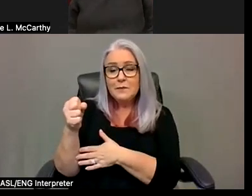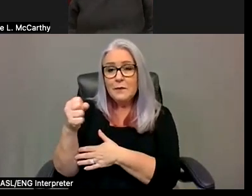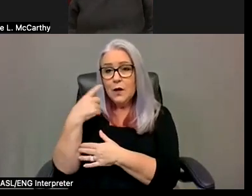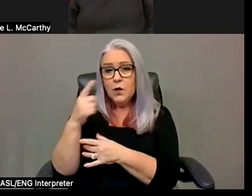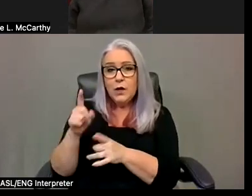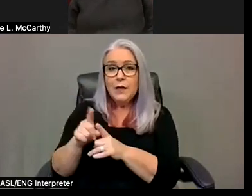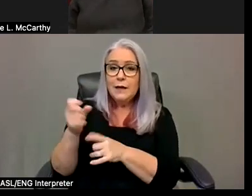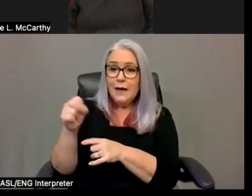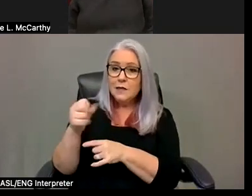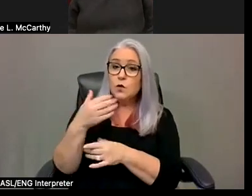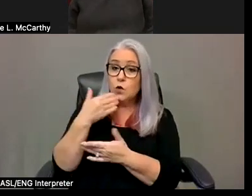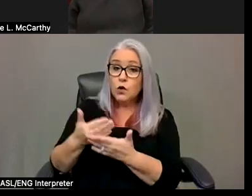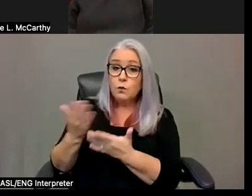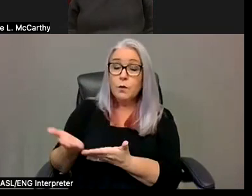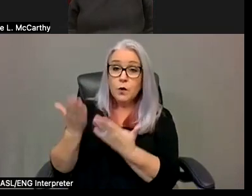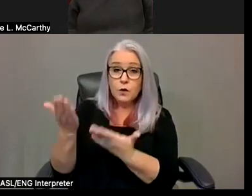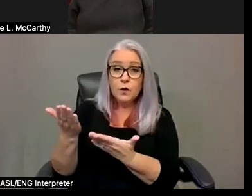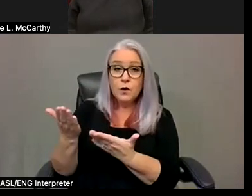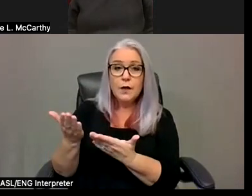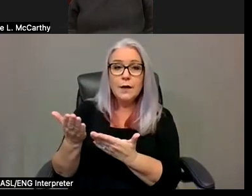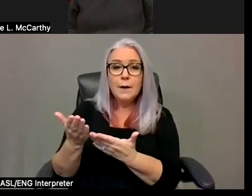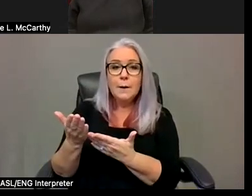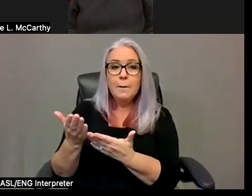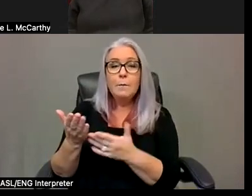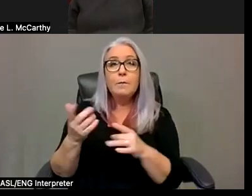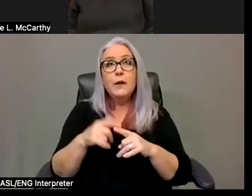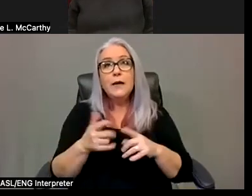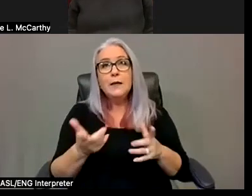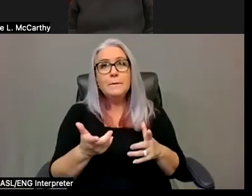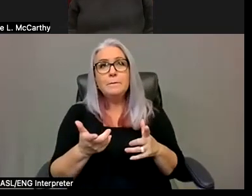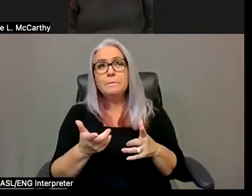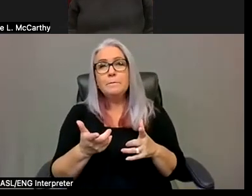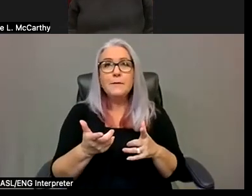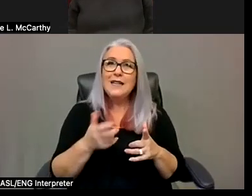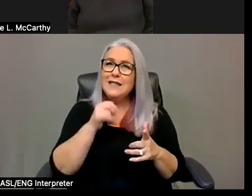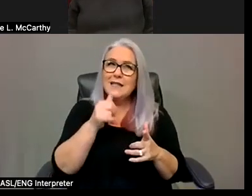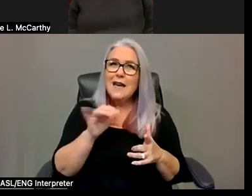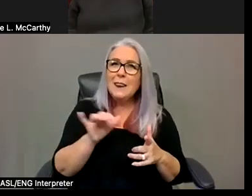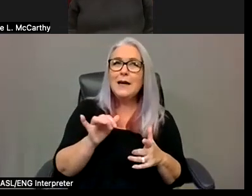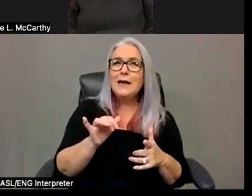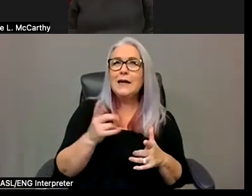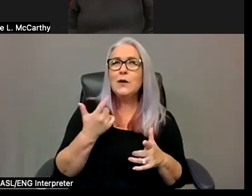good proposal but I think what we did was, it's not like we did not